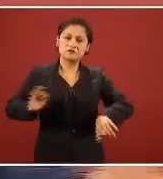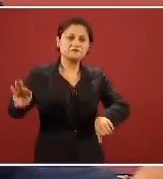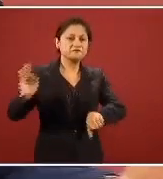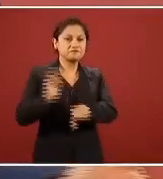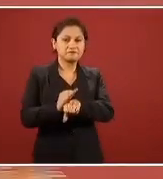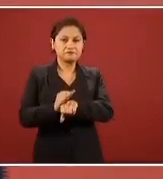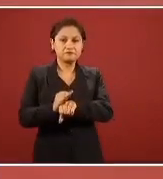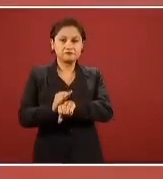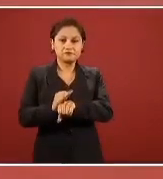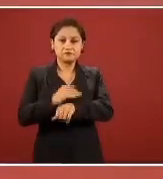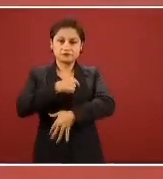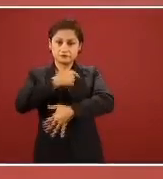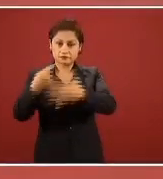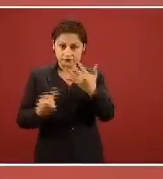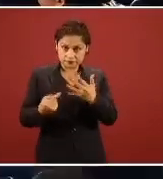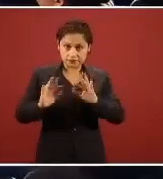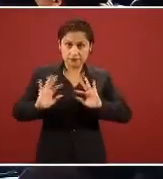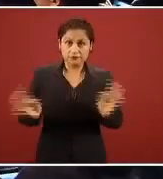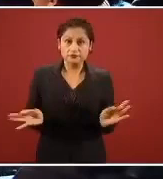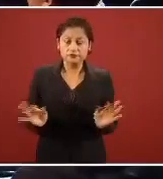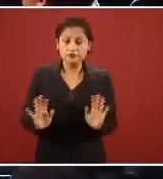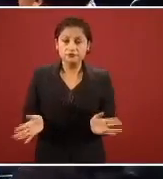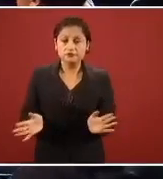Ya. There.